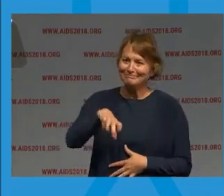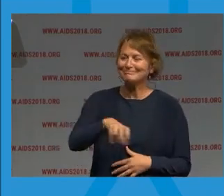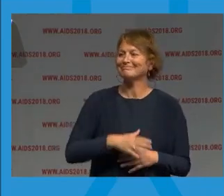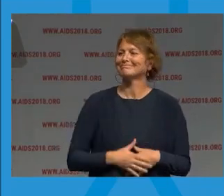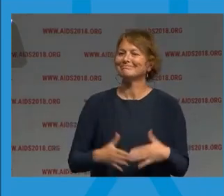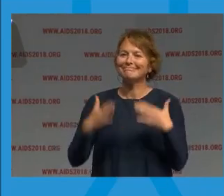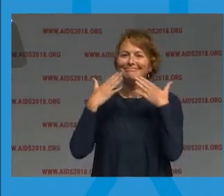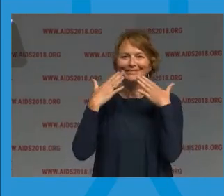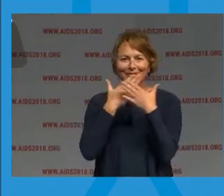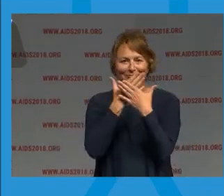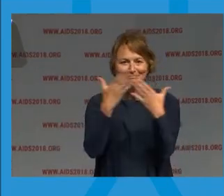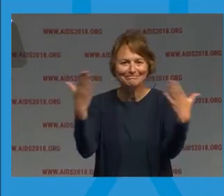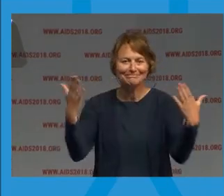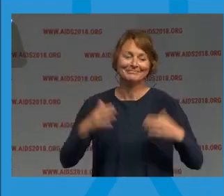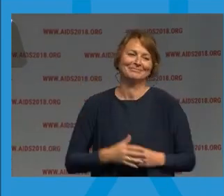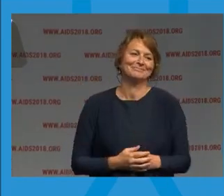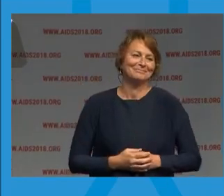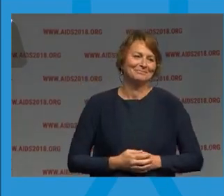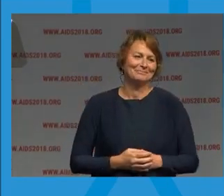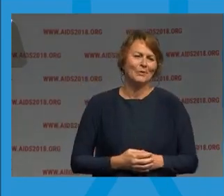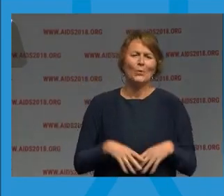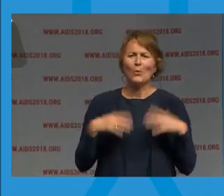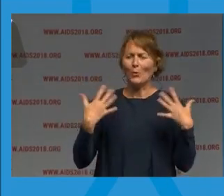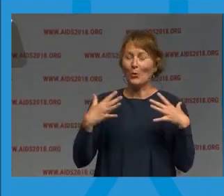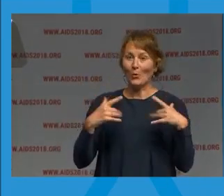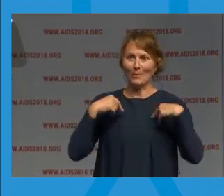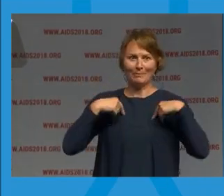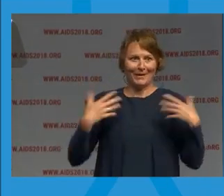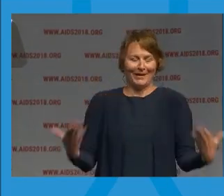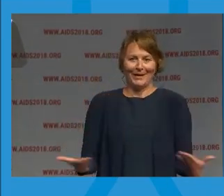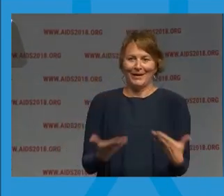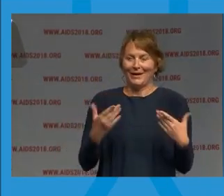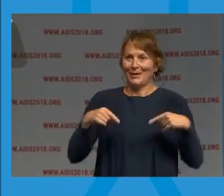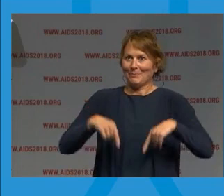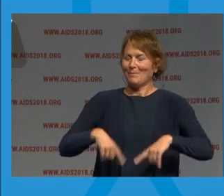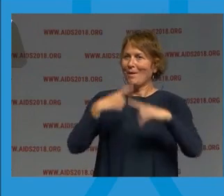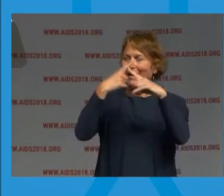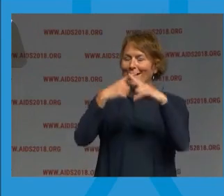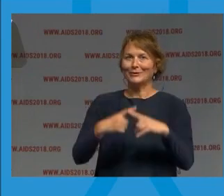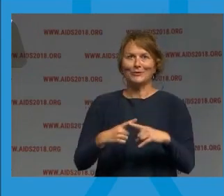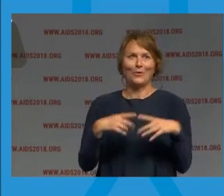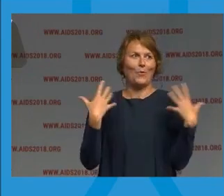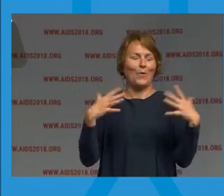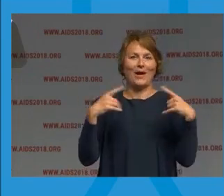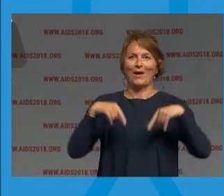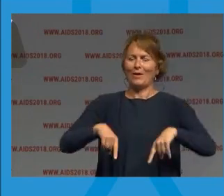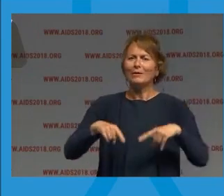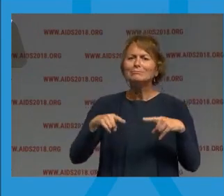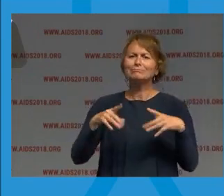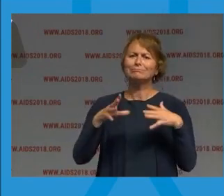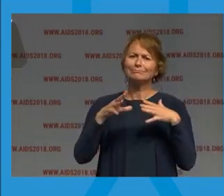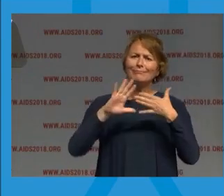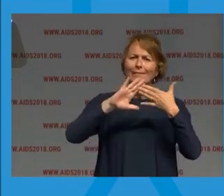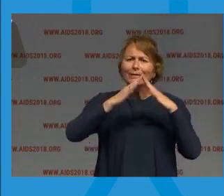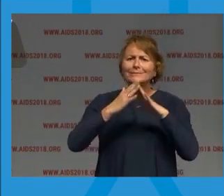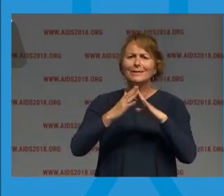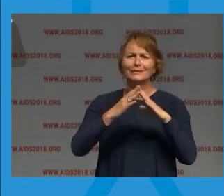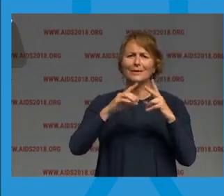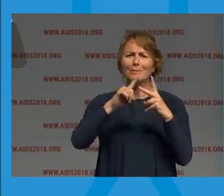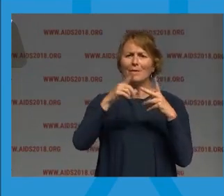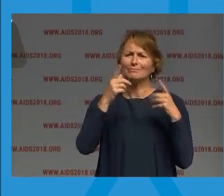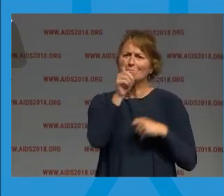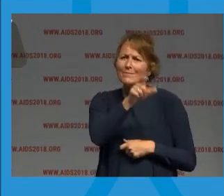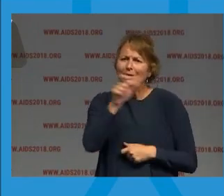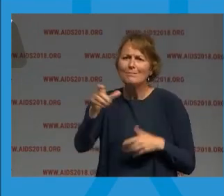Thank you. It's wonderful to be here in Amsterdam. This city and its leaders have been